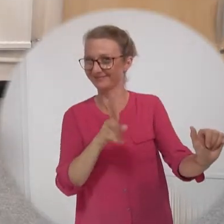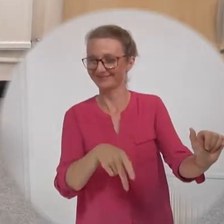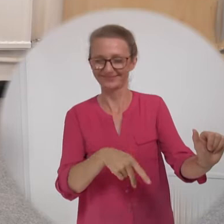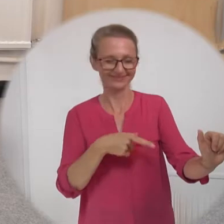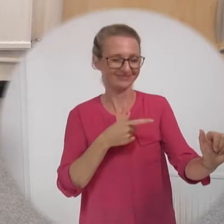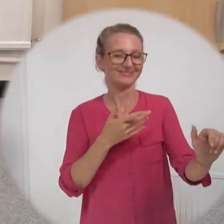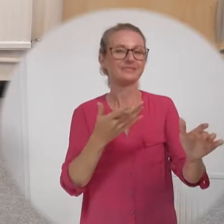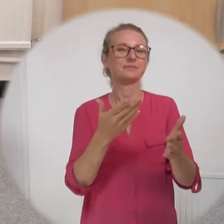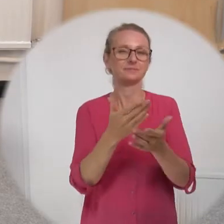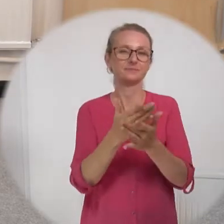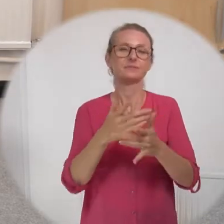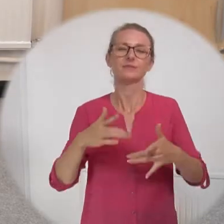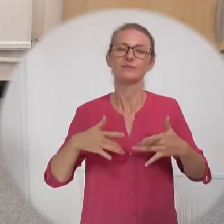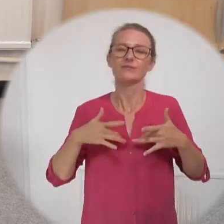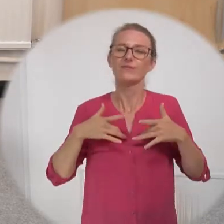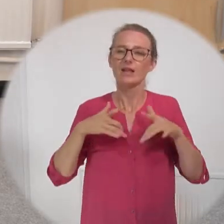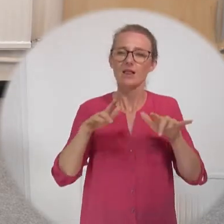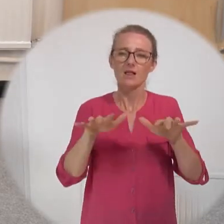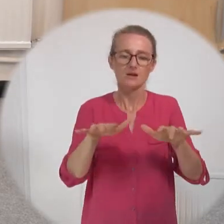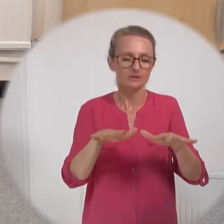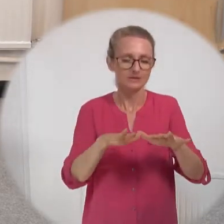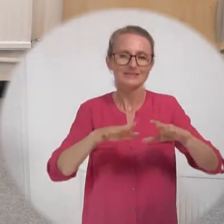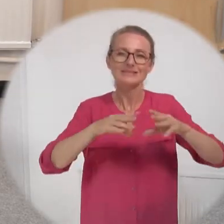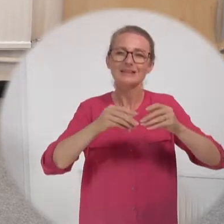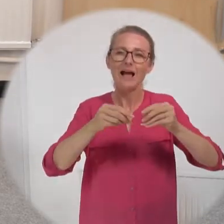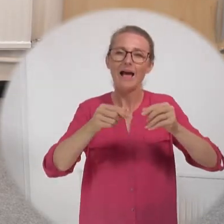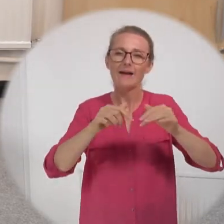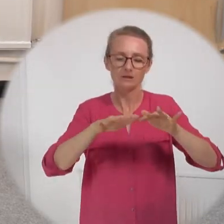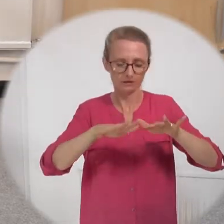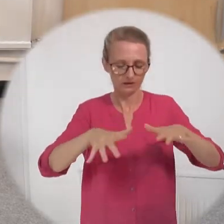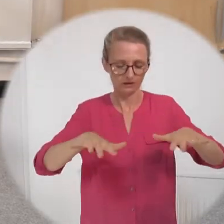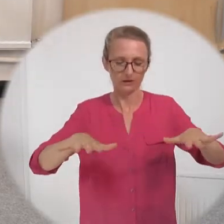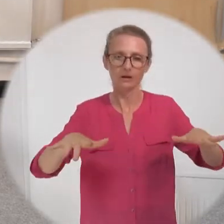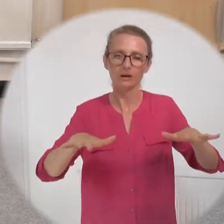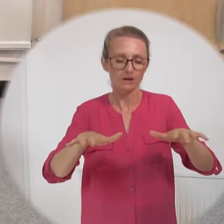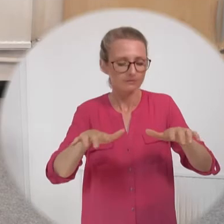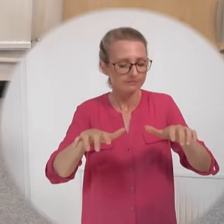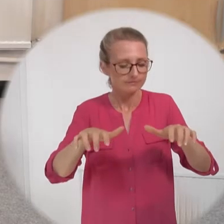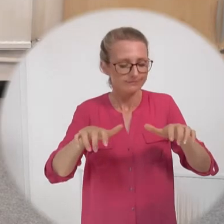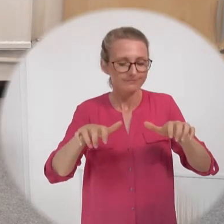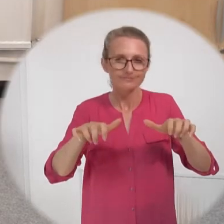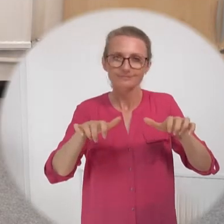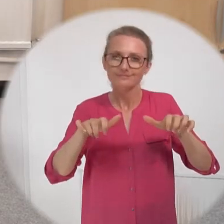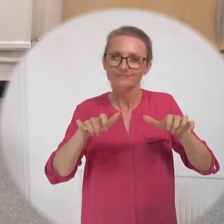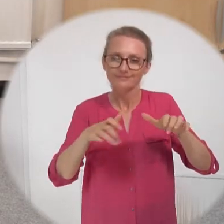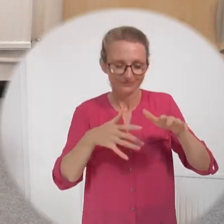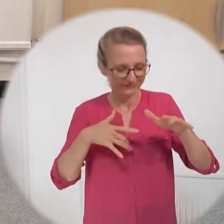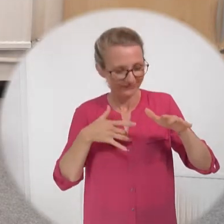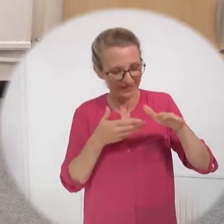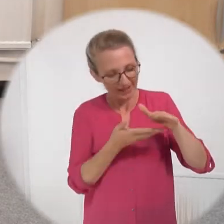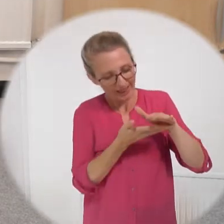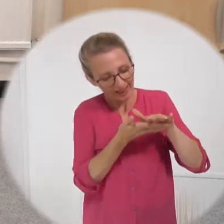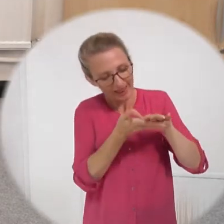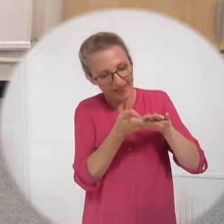that you're holding the sand with your toes and your feet, and you can feel the sand in the arches